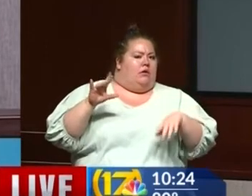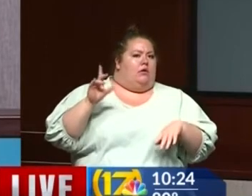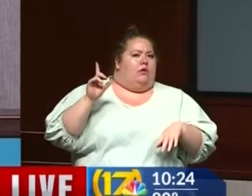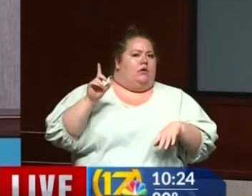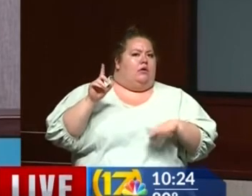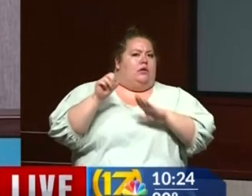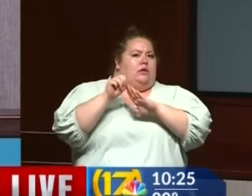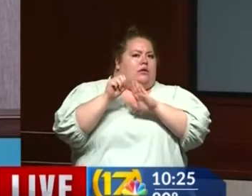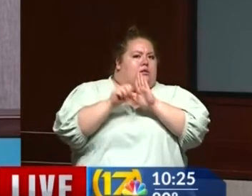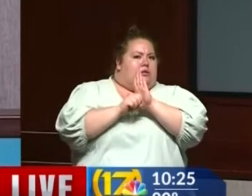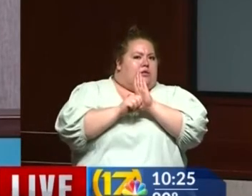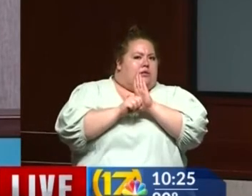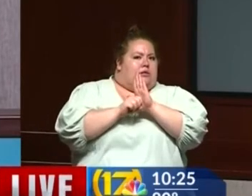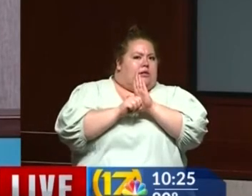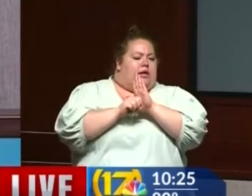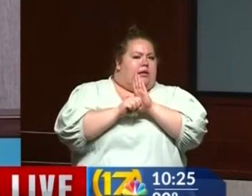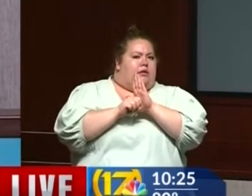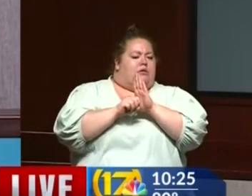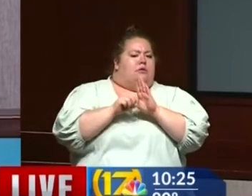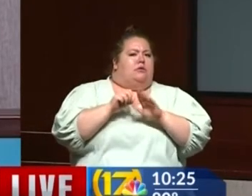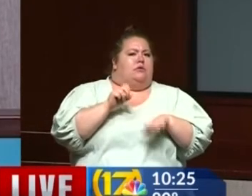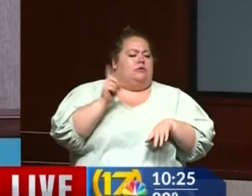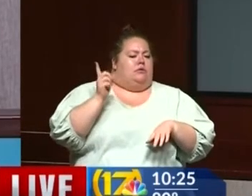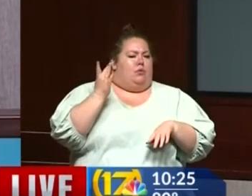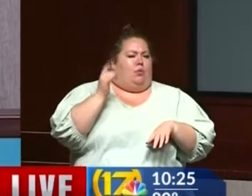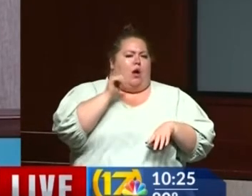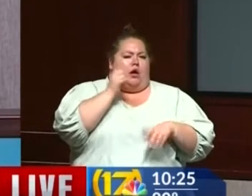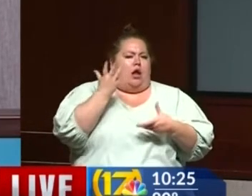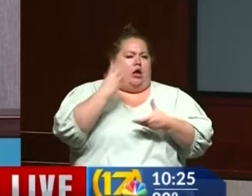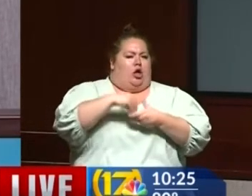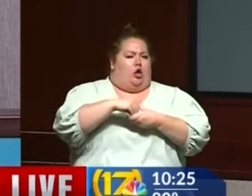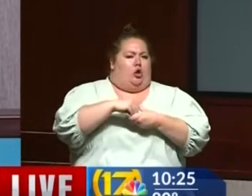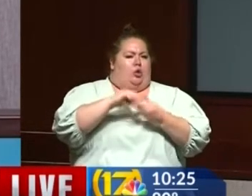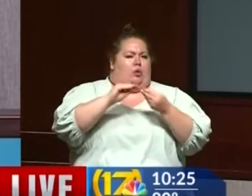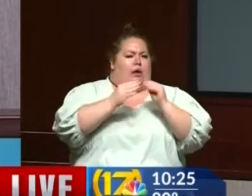not including those numbers from the federal testing site